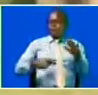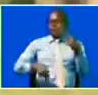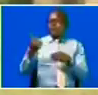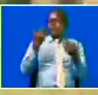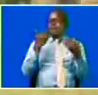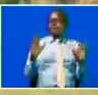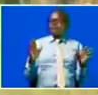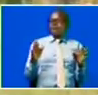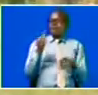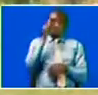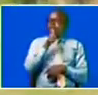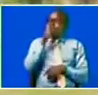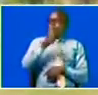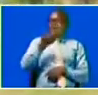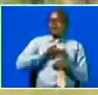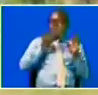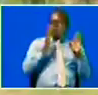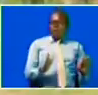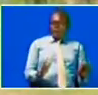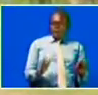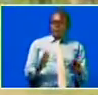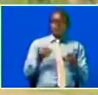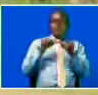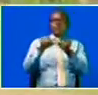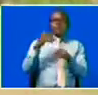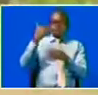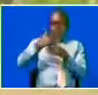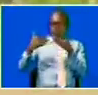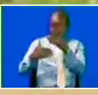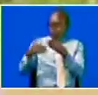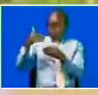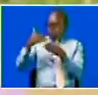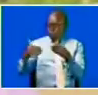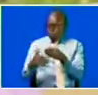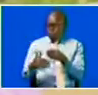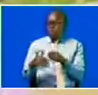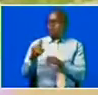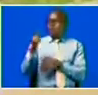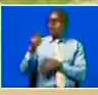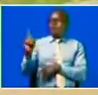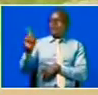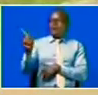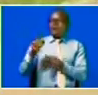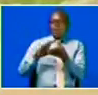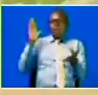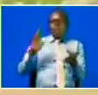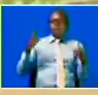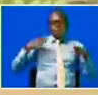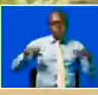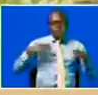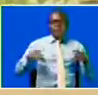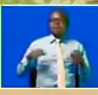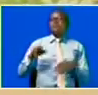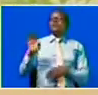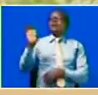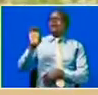off to private owners who are continuing with the work of growing one of Nairobi's most populous estate.